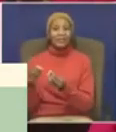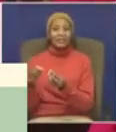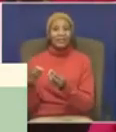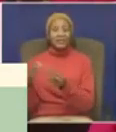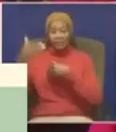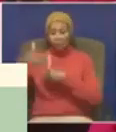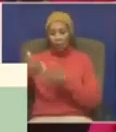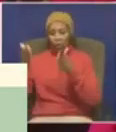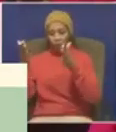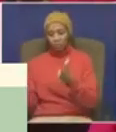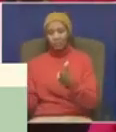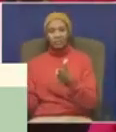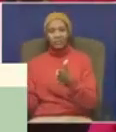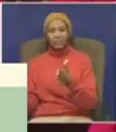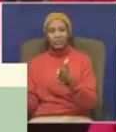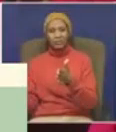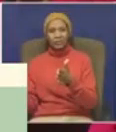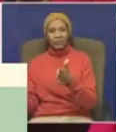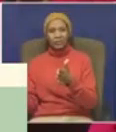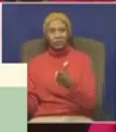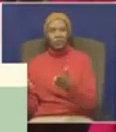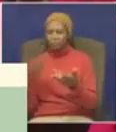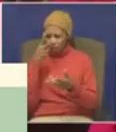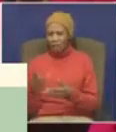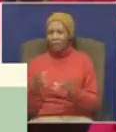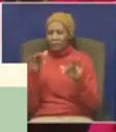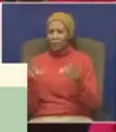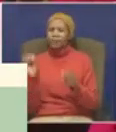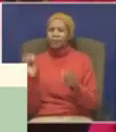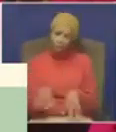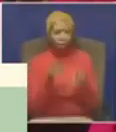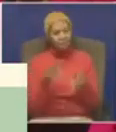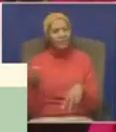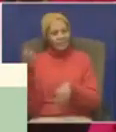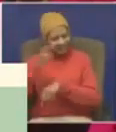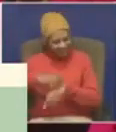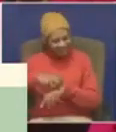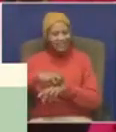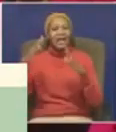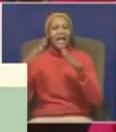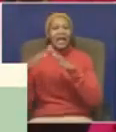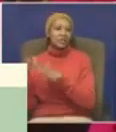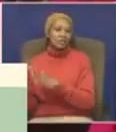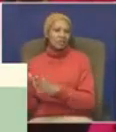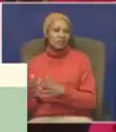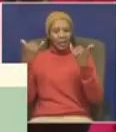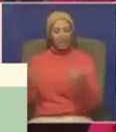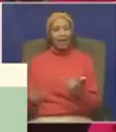containers. Because of that daily struggle of housing in Alex, now we've lost our honorary